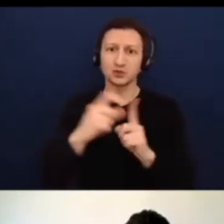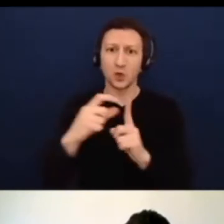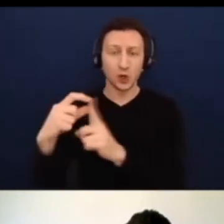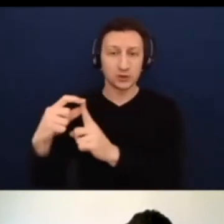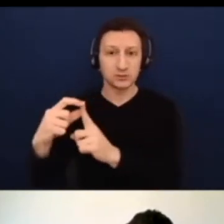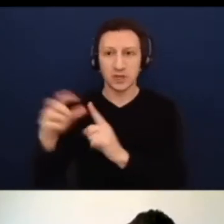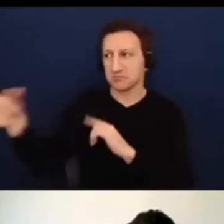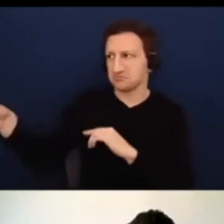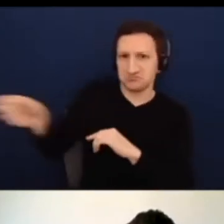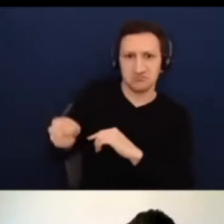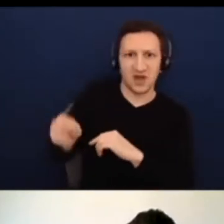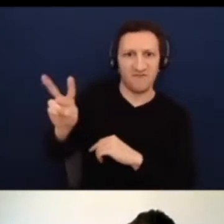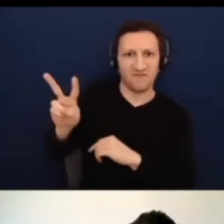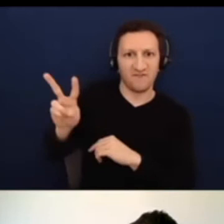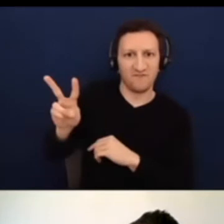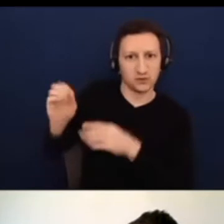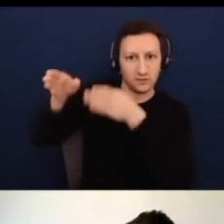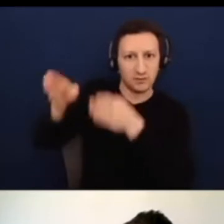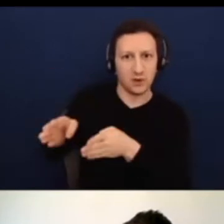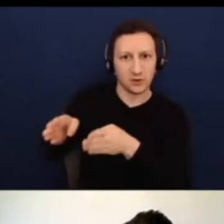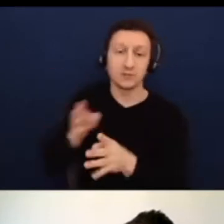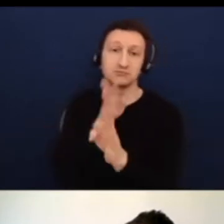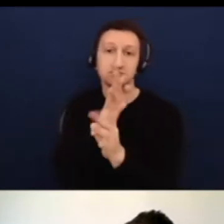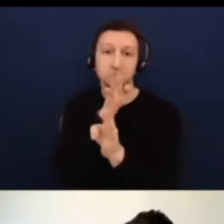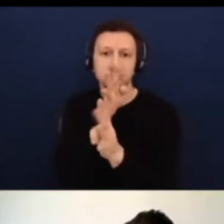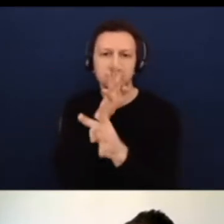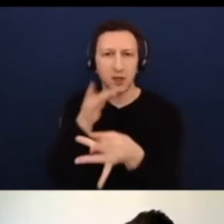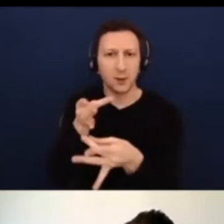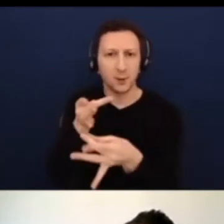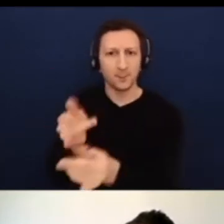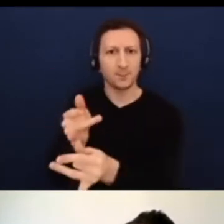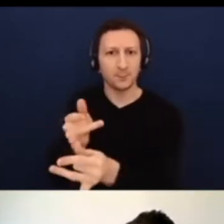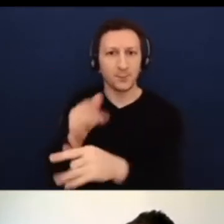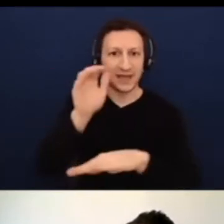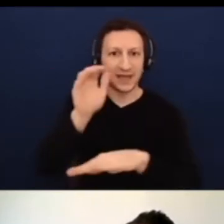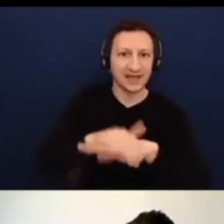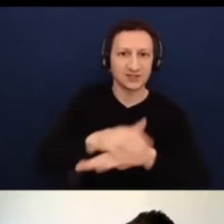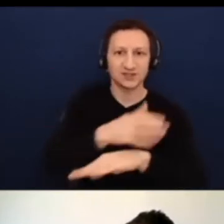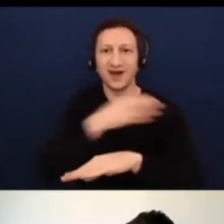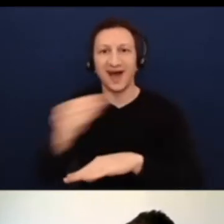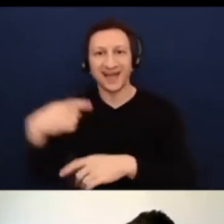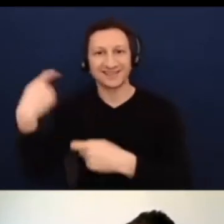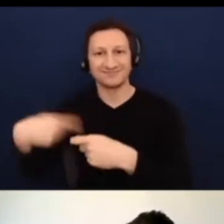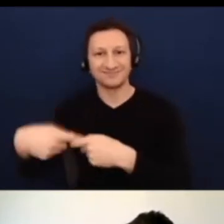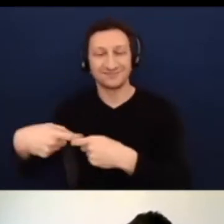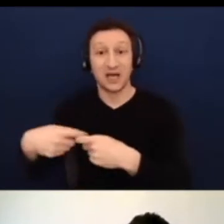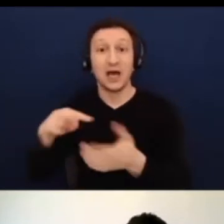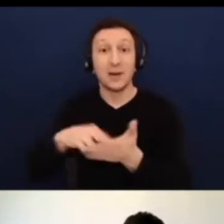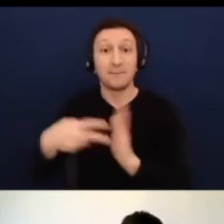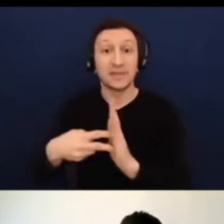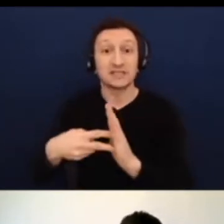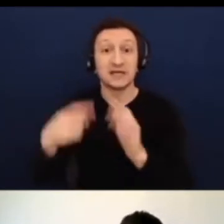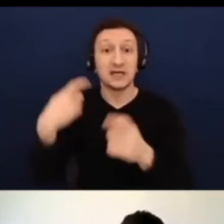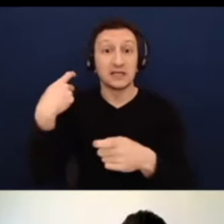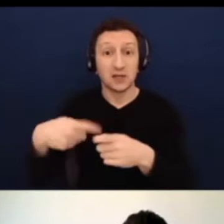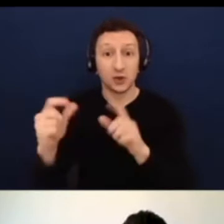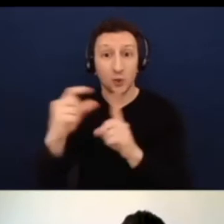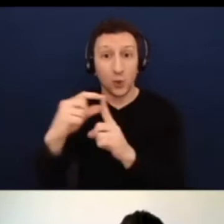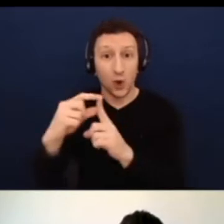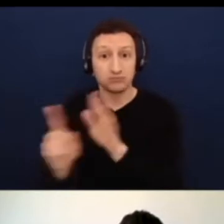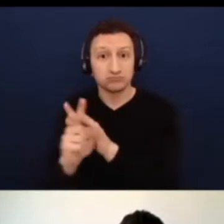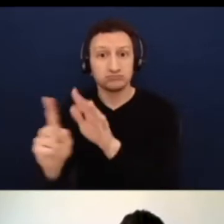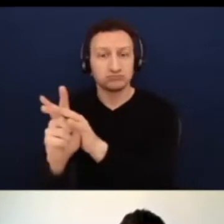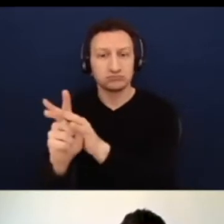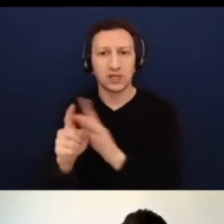well, and the audio description all around in that movie was really great. So in your case, it felt very